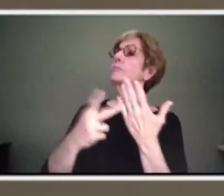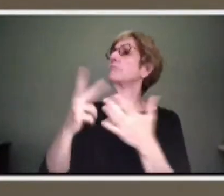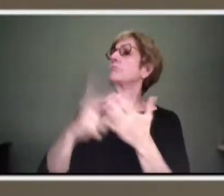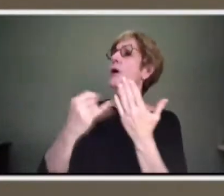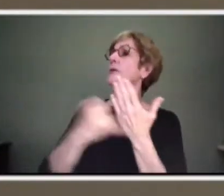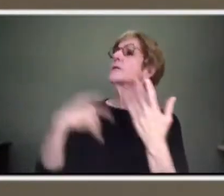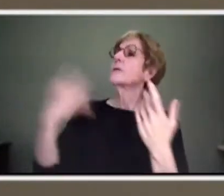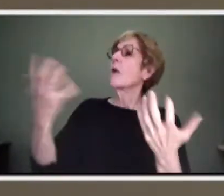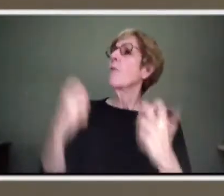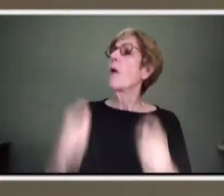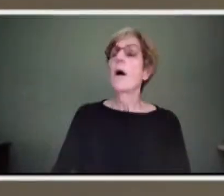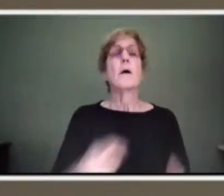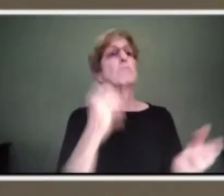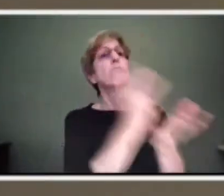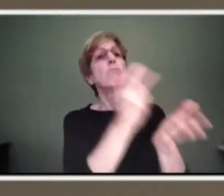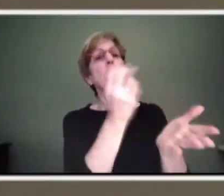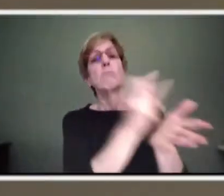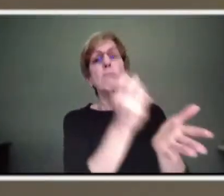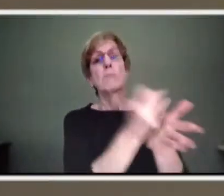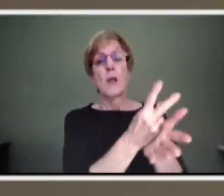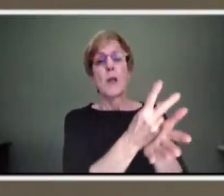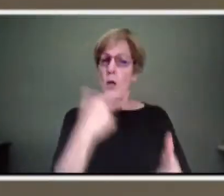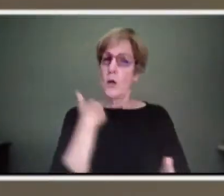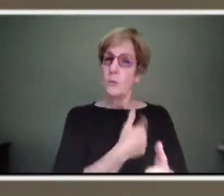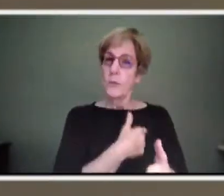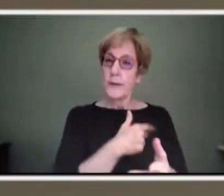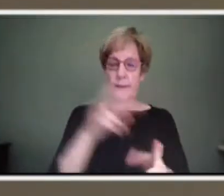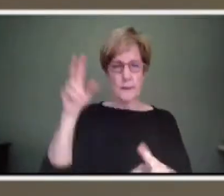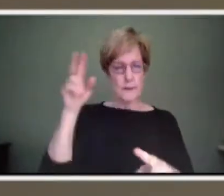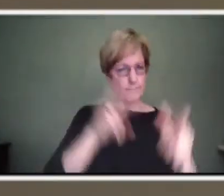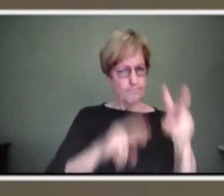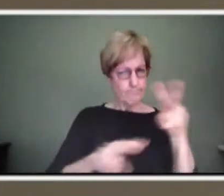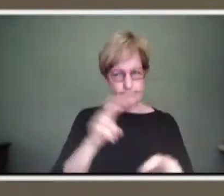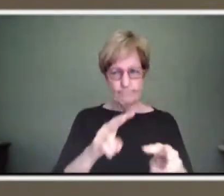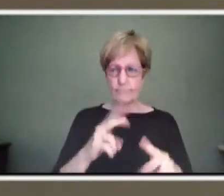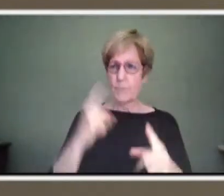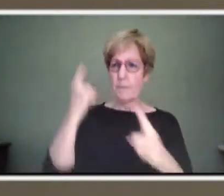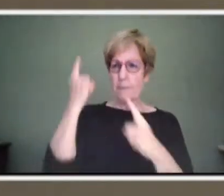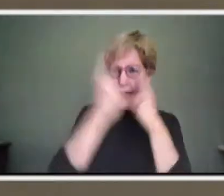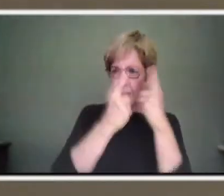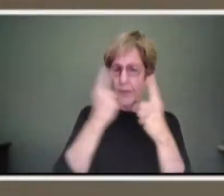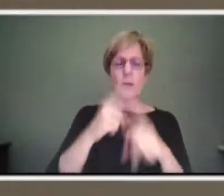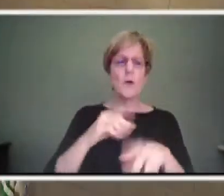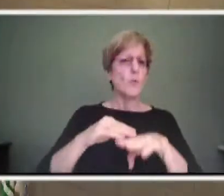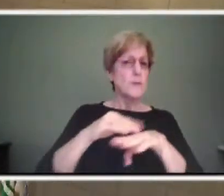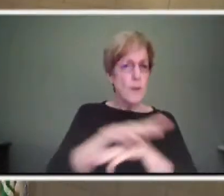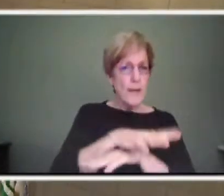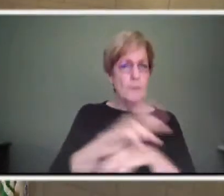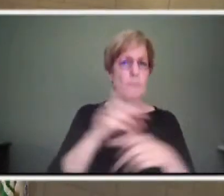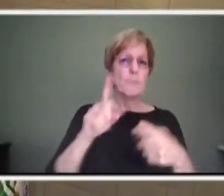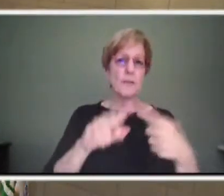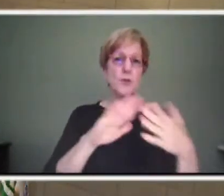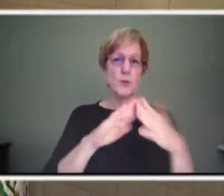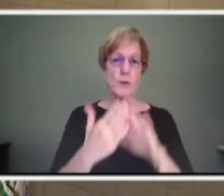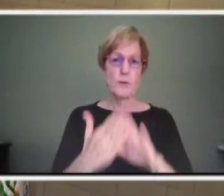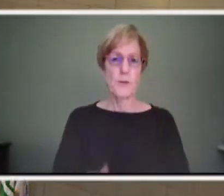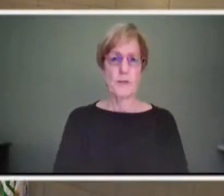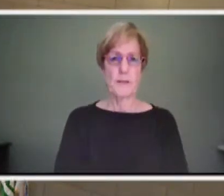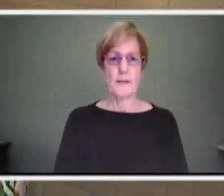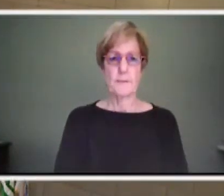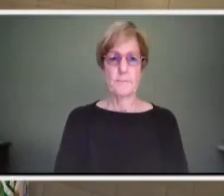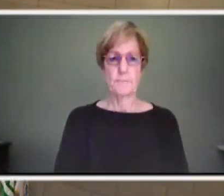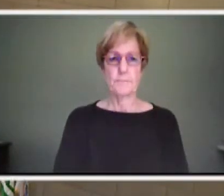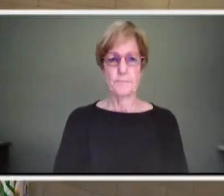to listen to the community and look at the impact of those choices that we're making. Thank you. Ms. Molina? Thank you, Mayor Pro